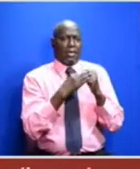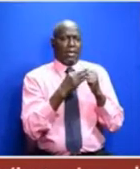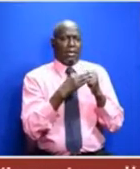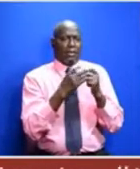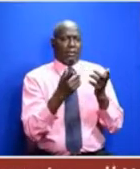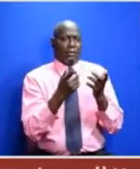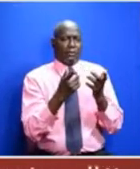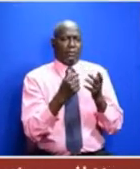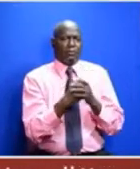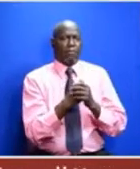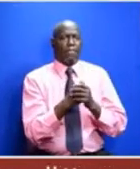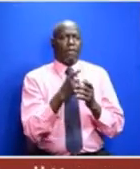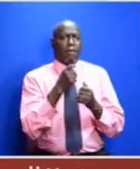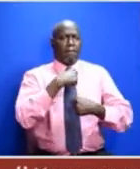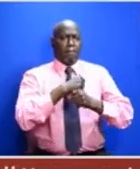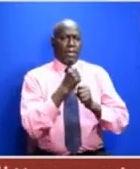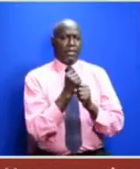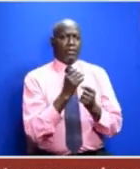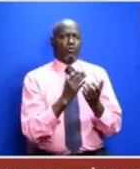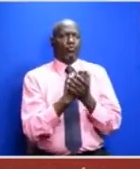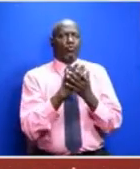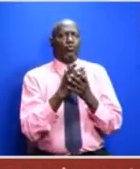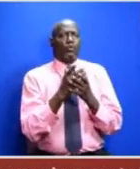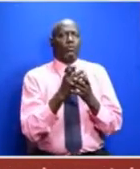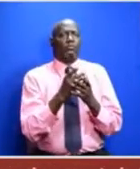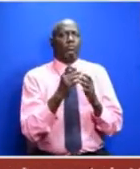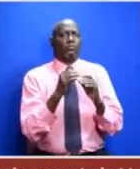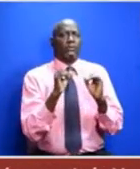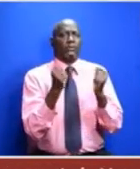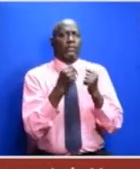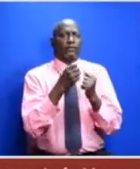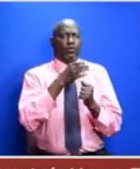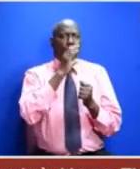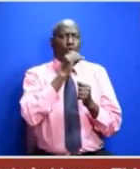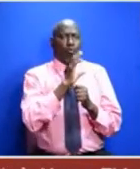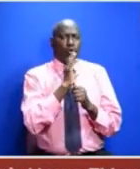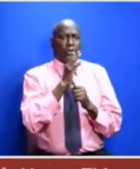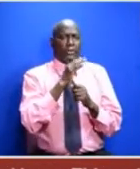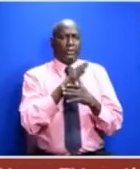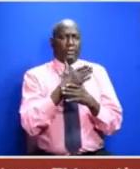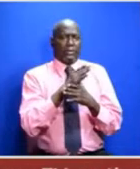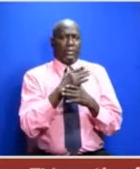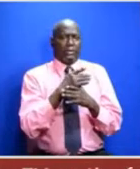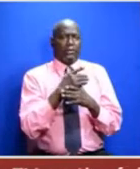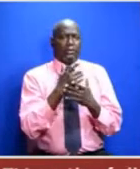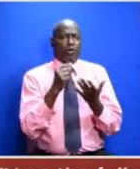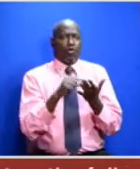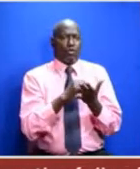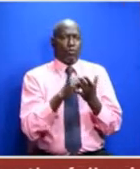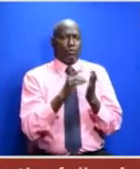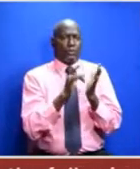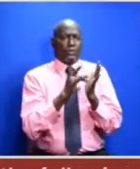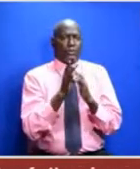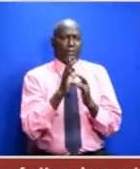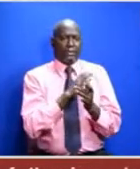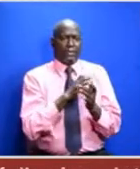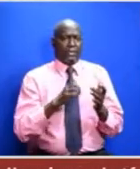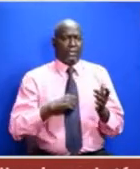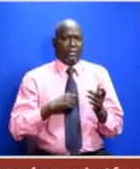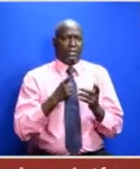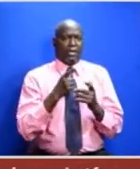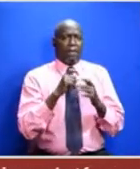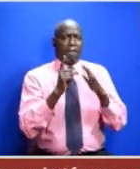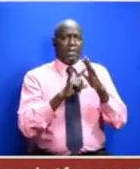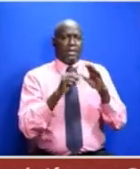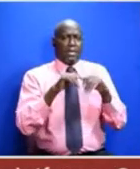and well-being of residents by ensuring access to safe drinking water and sharing the gospel of Jesus Christ. To understand more how the